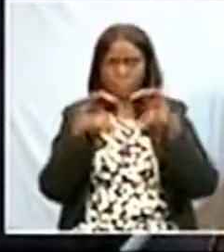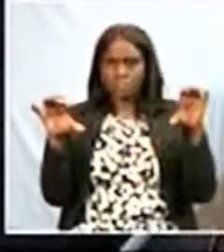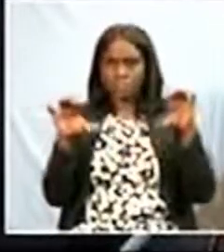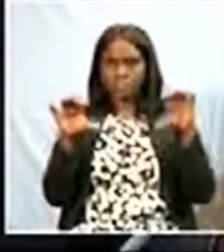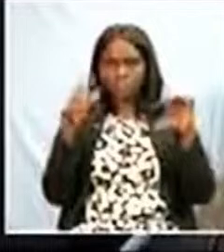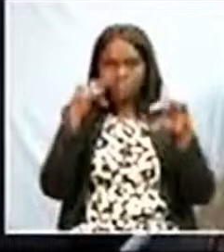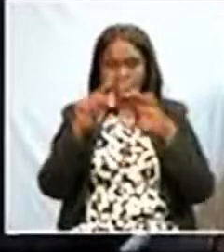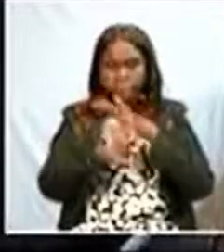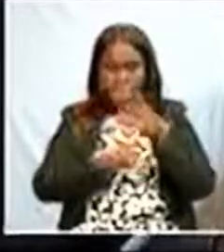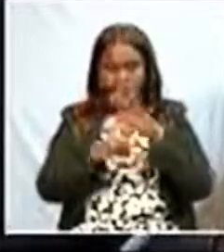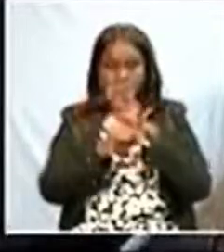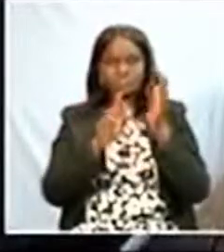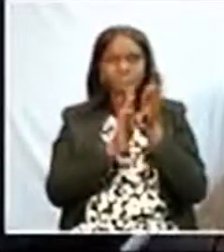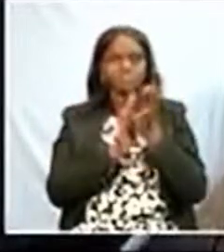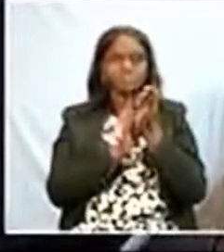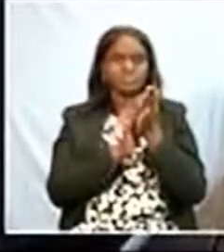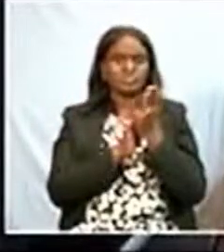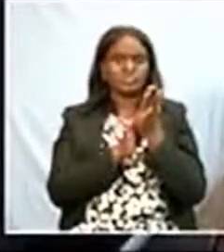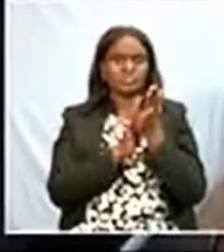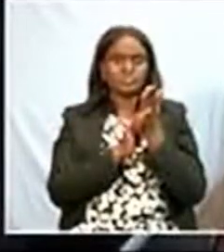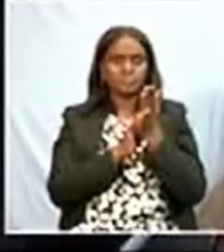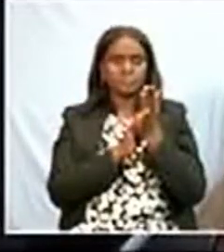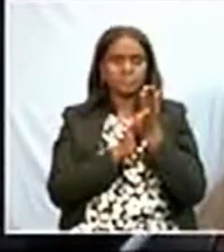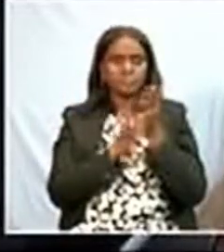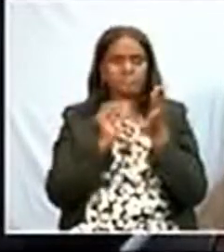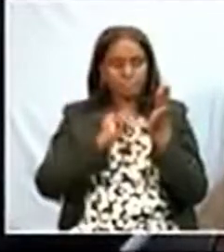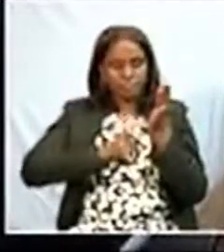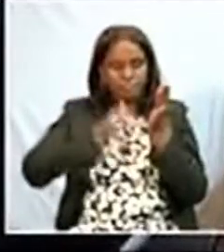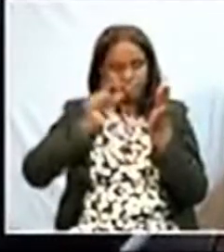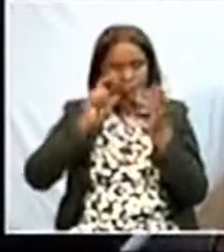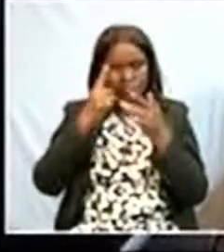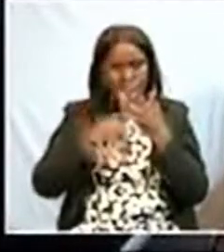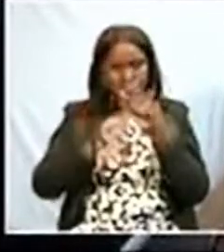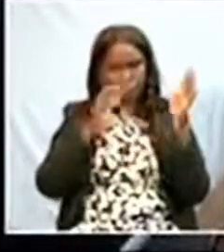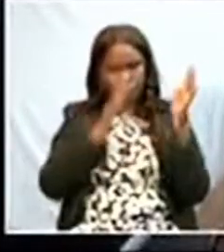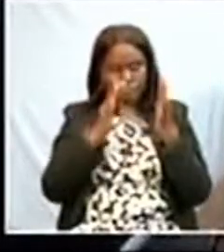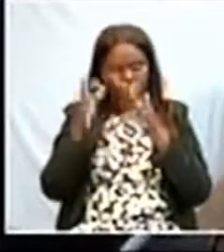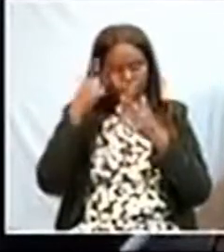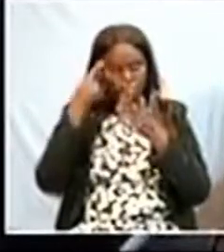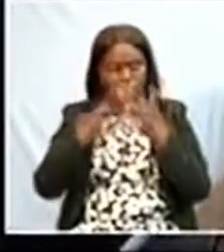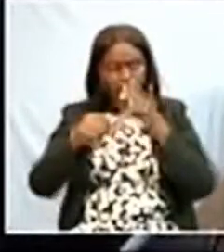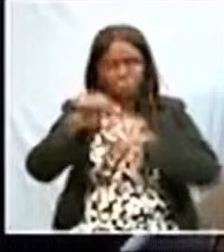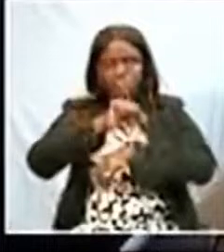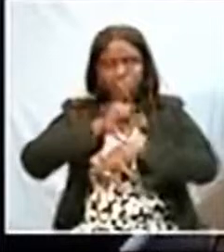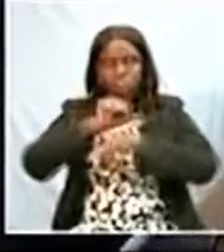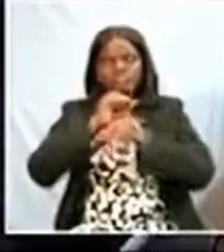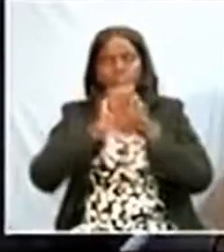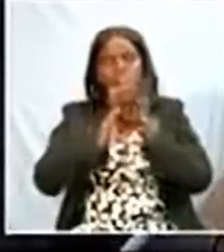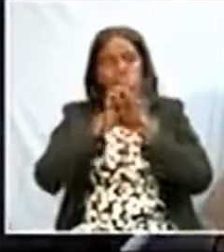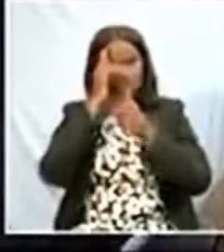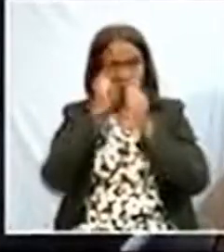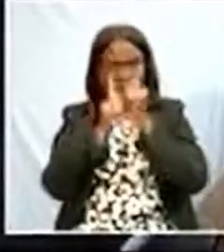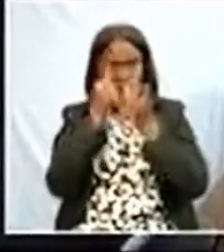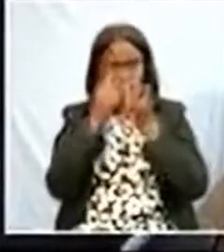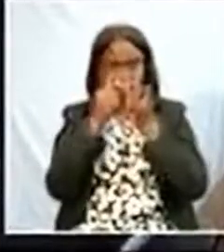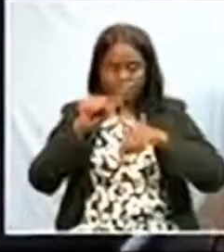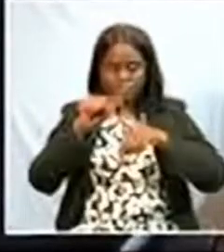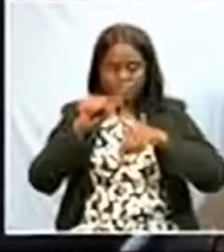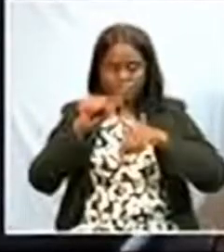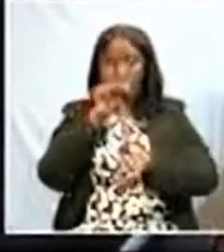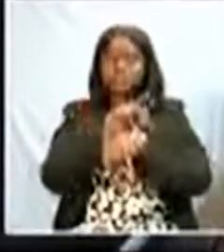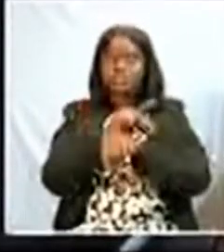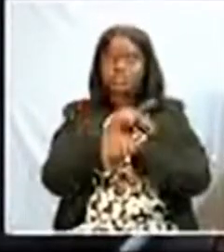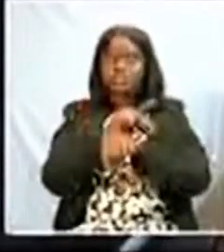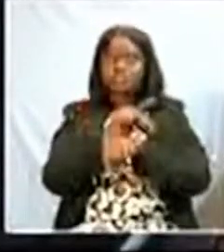is for a primary school. We need a plan for a secondary school because this